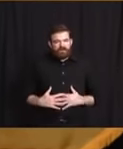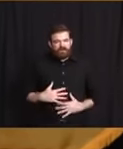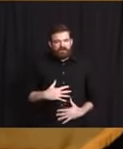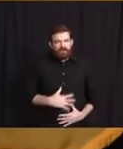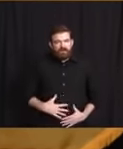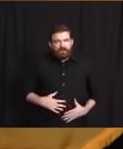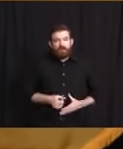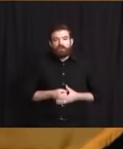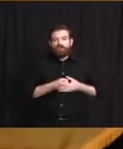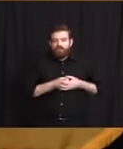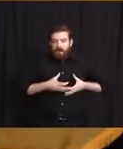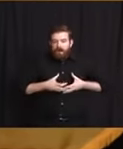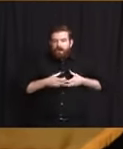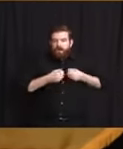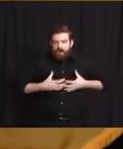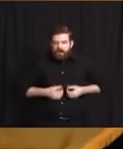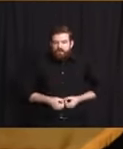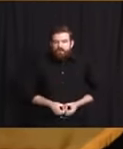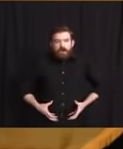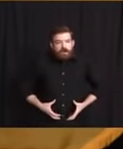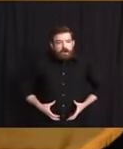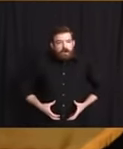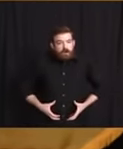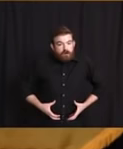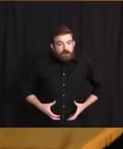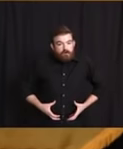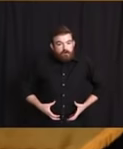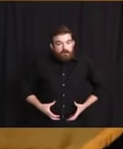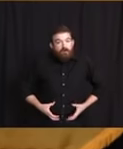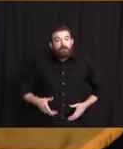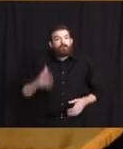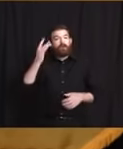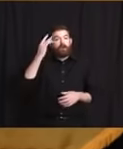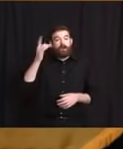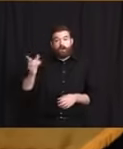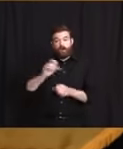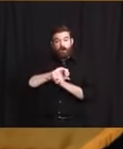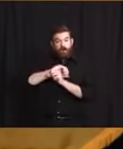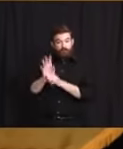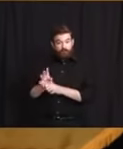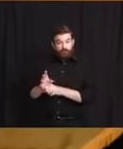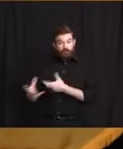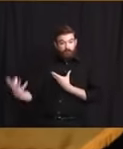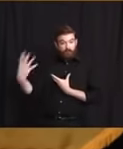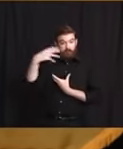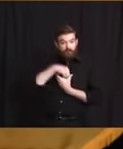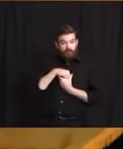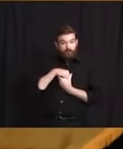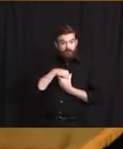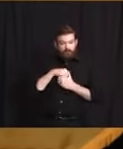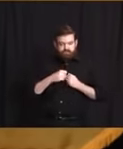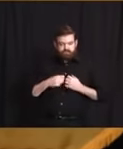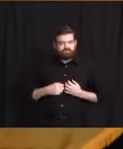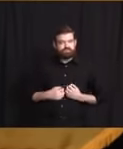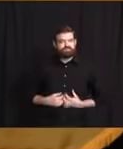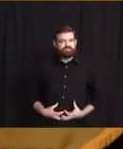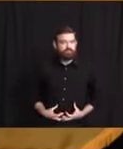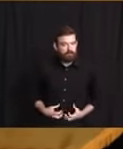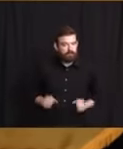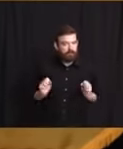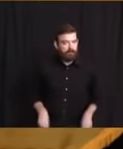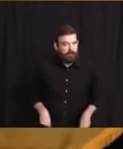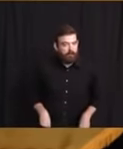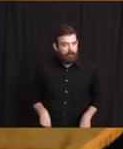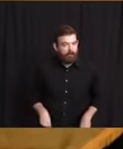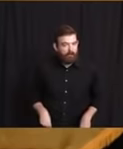believed to be caused by a reaction to the coronavirus. The syndrome has features like Kawasaki disease